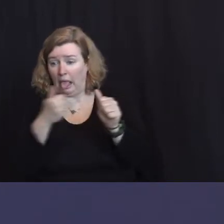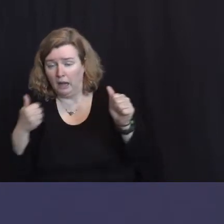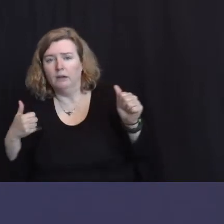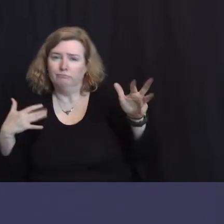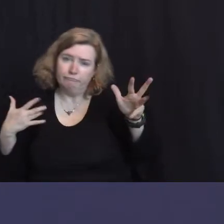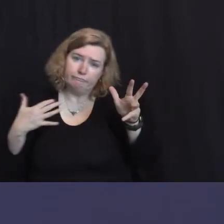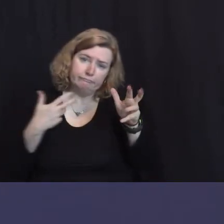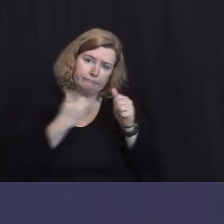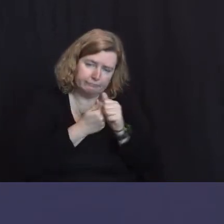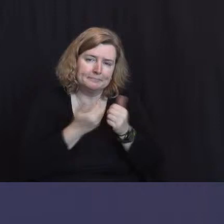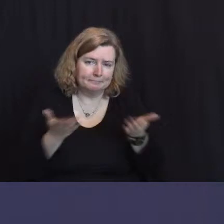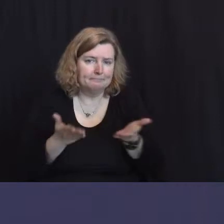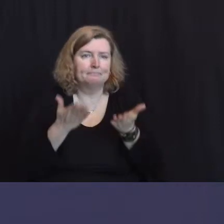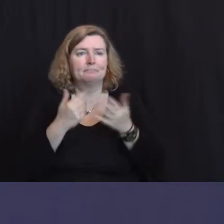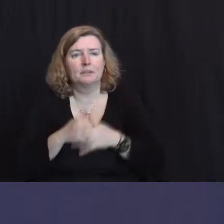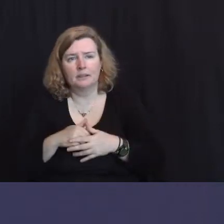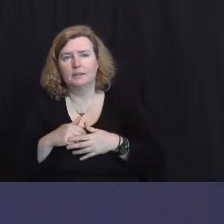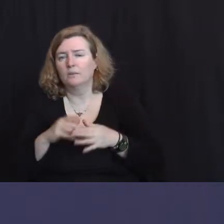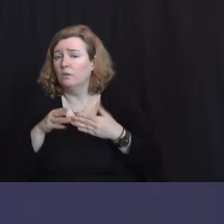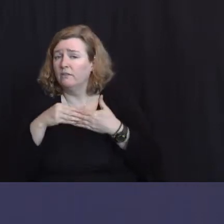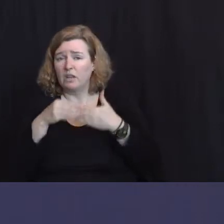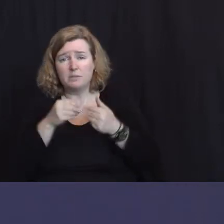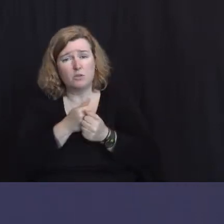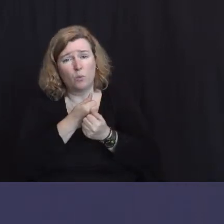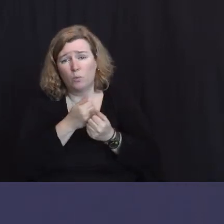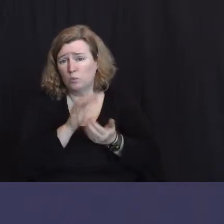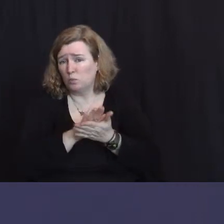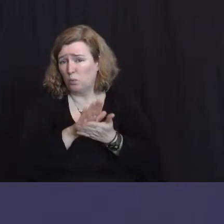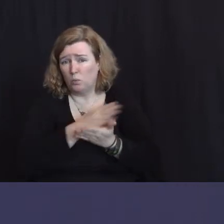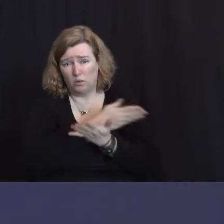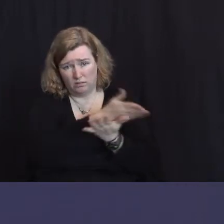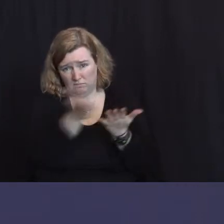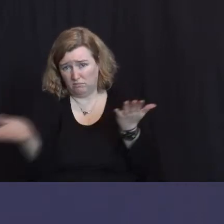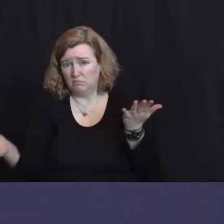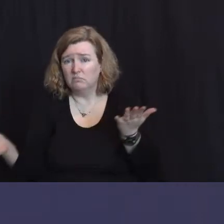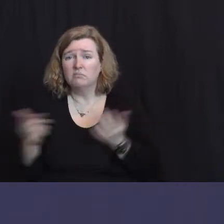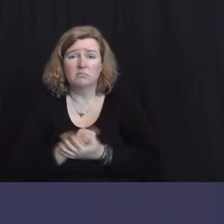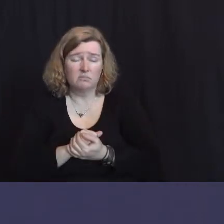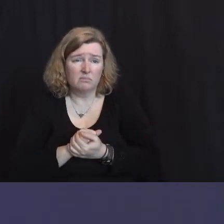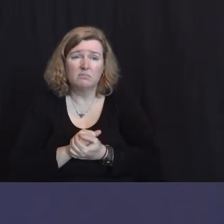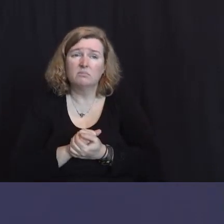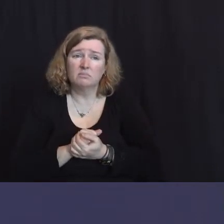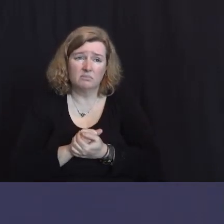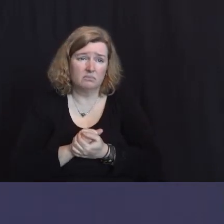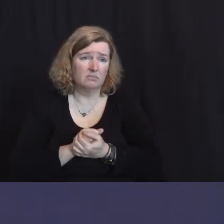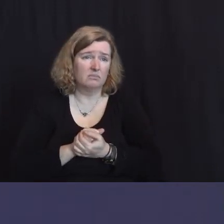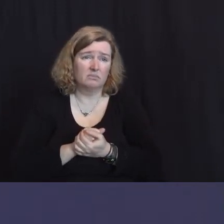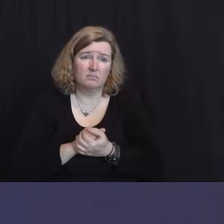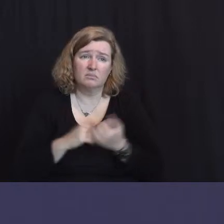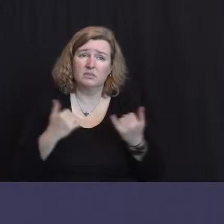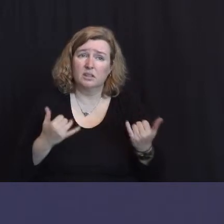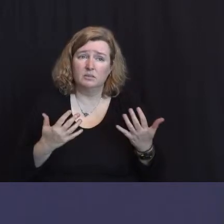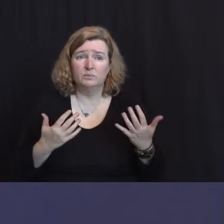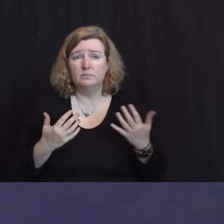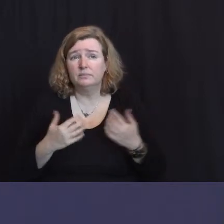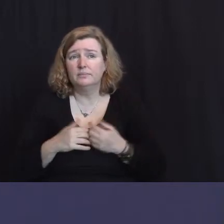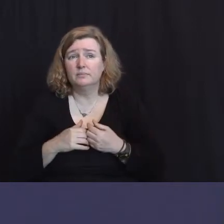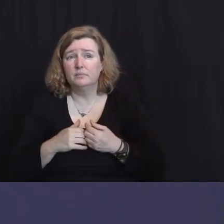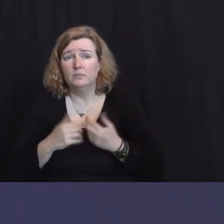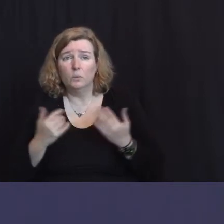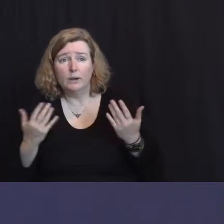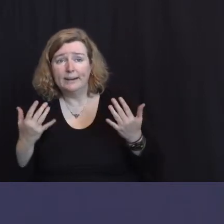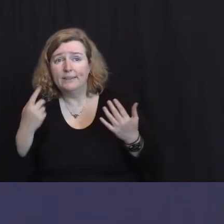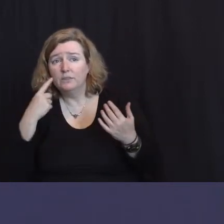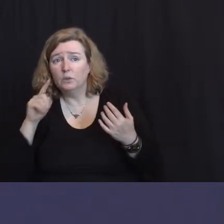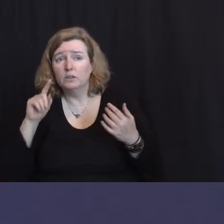flexibility in that money, and as I believe there will be in prospective money. We still don't have the guidance from the feds and the American Rescue